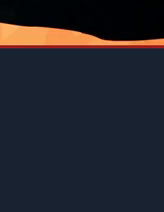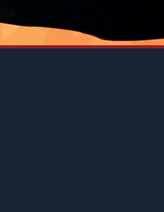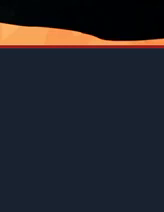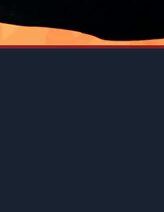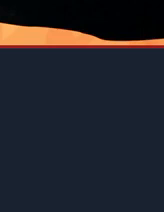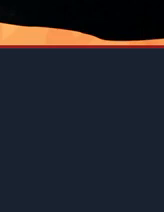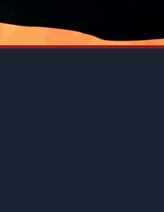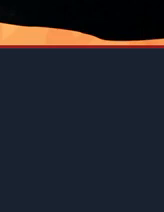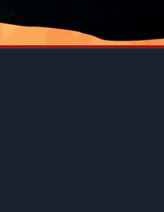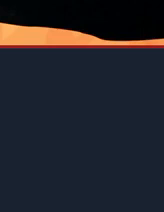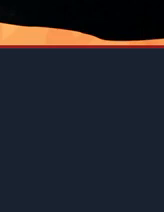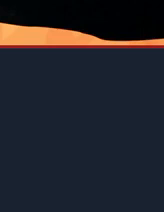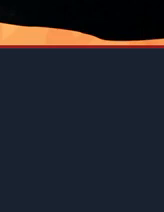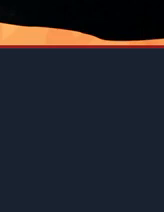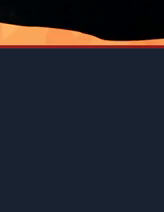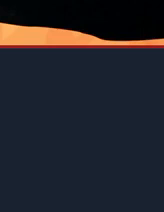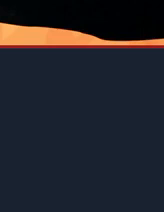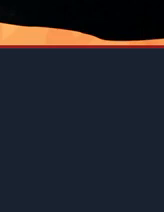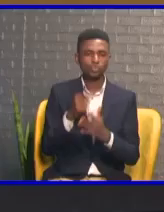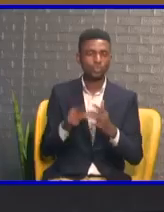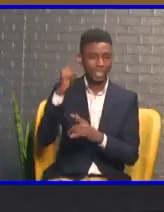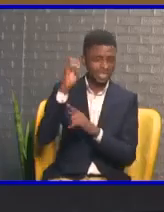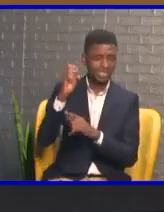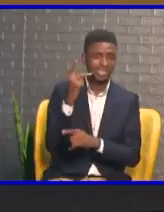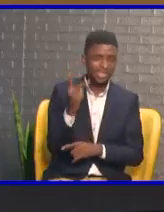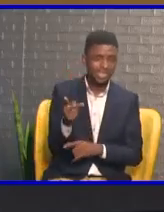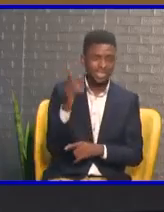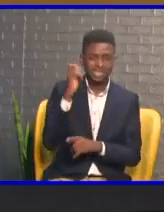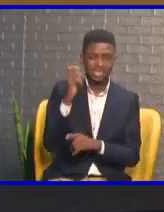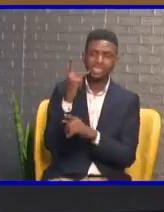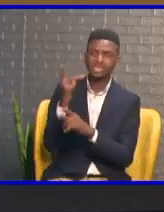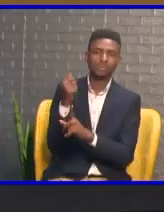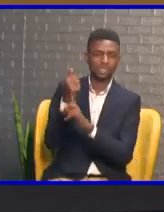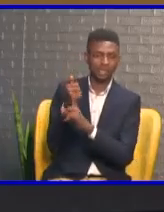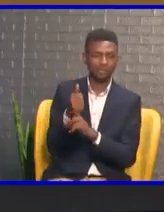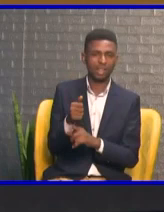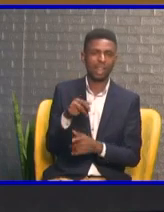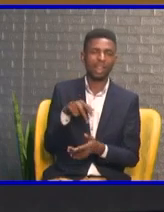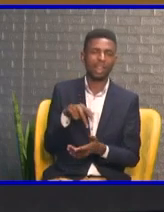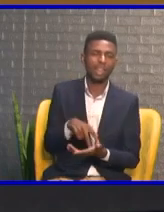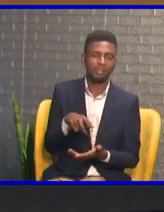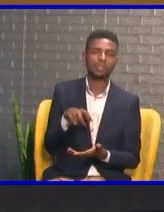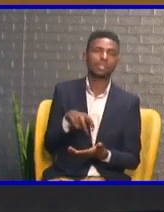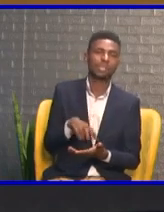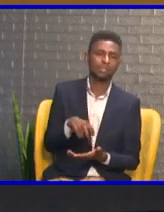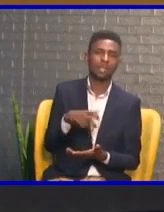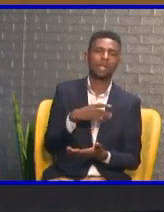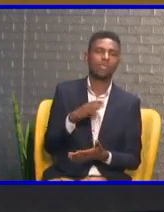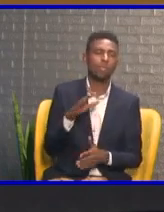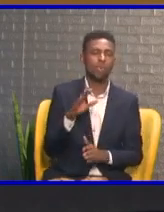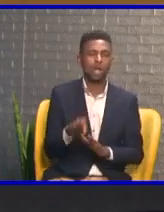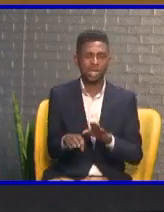standing. What he was seeing, he saw himself doing what? Leaping and walking. The man